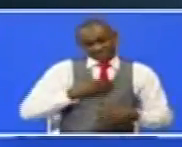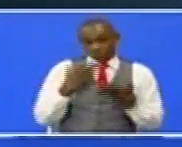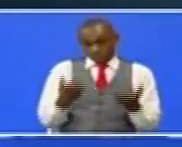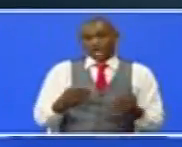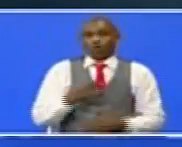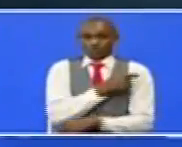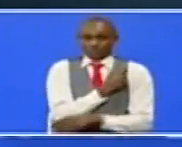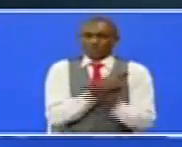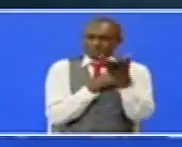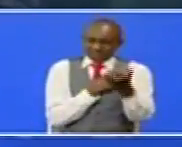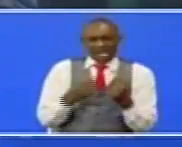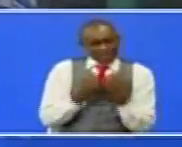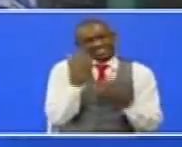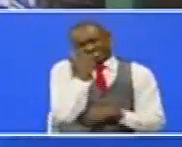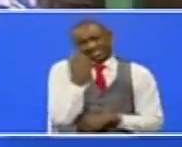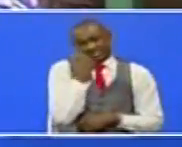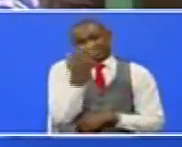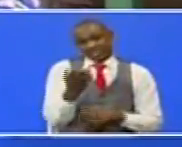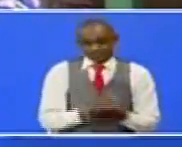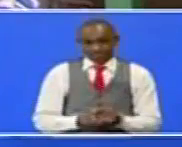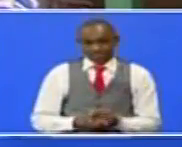after months of incessant illness.